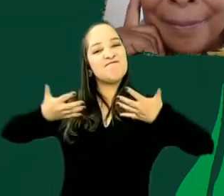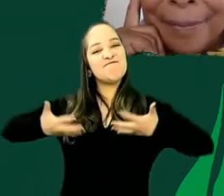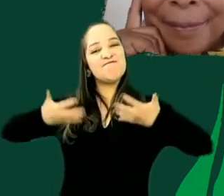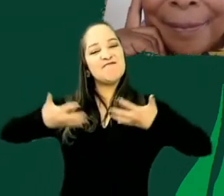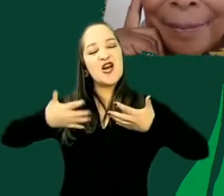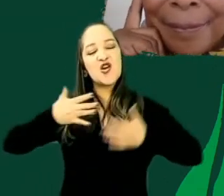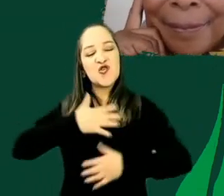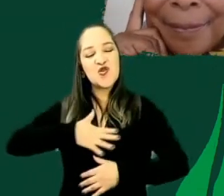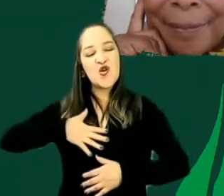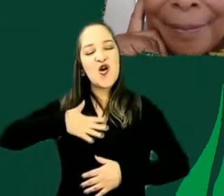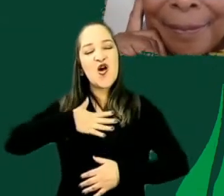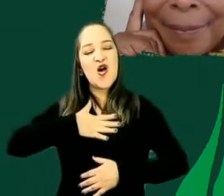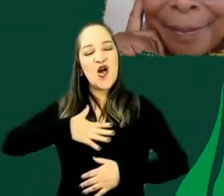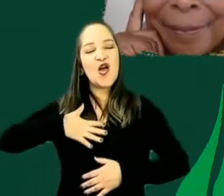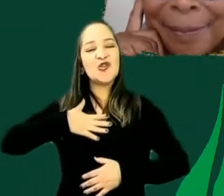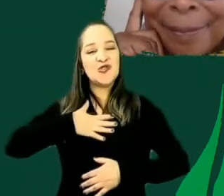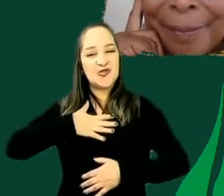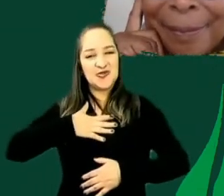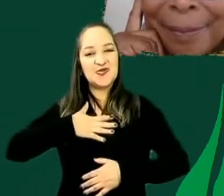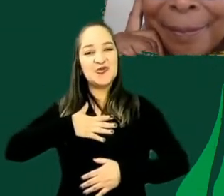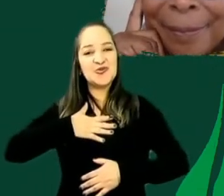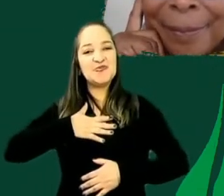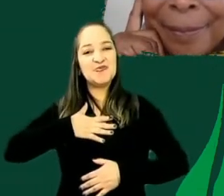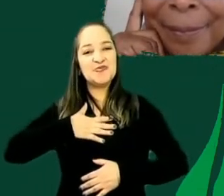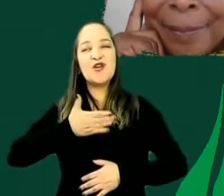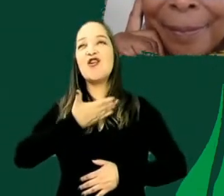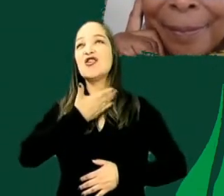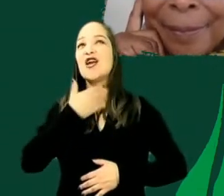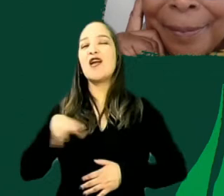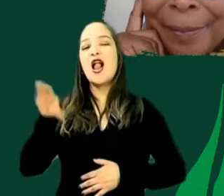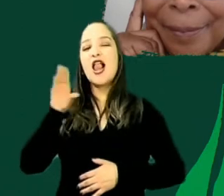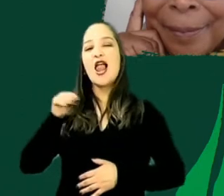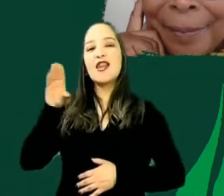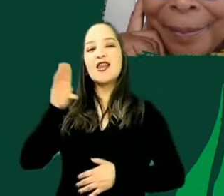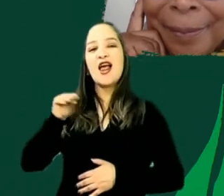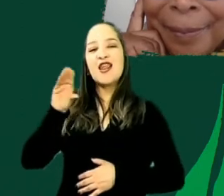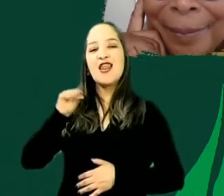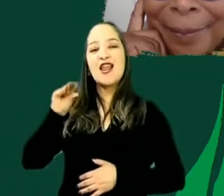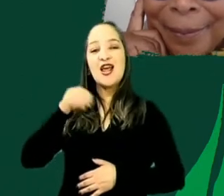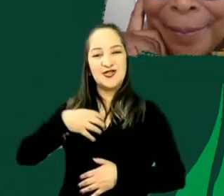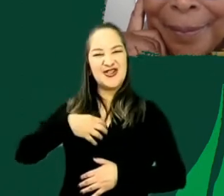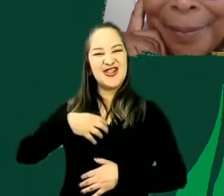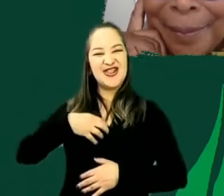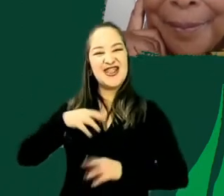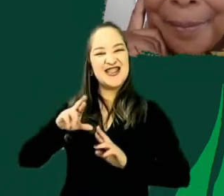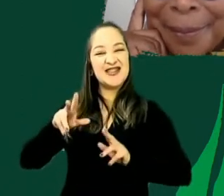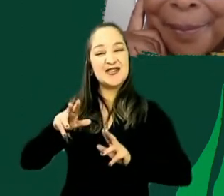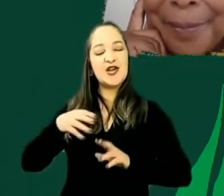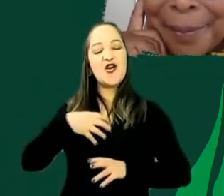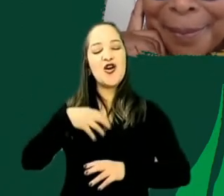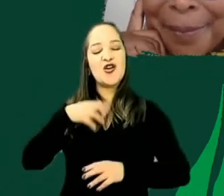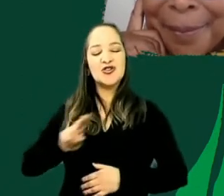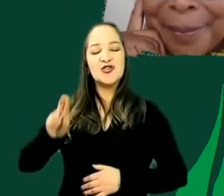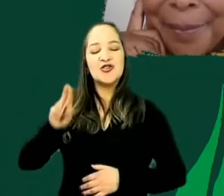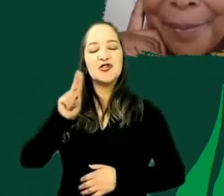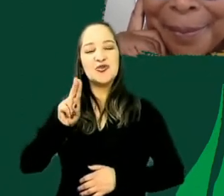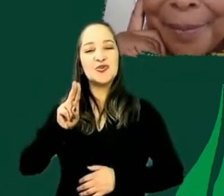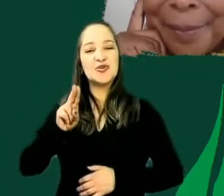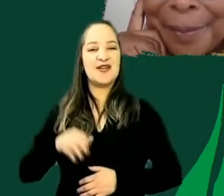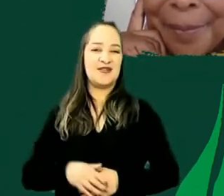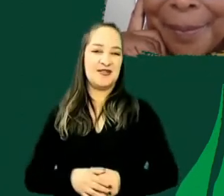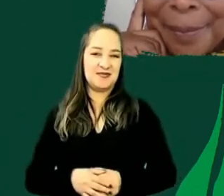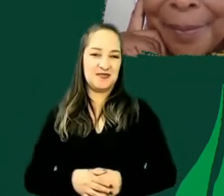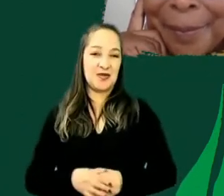my writing, and that I love to use with this oral accent. I love to use it as